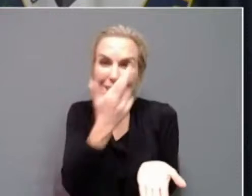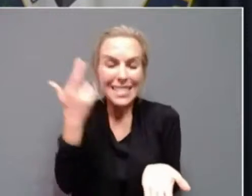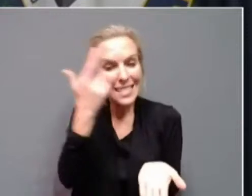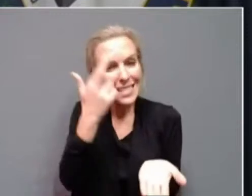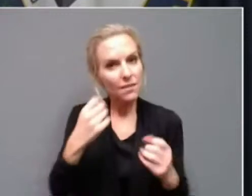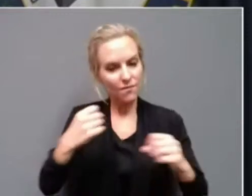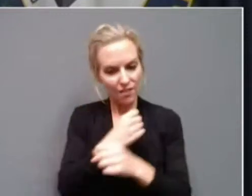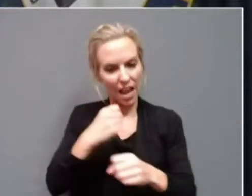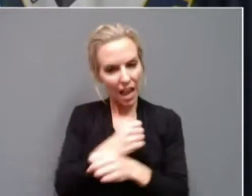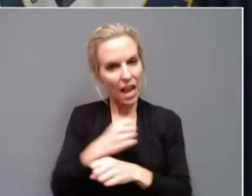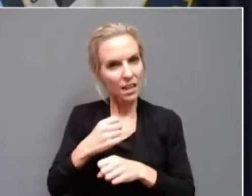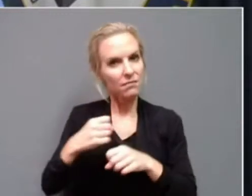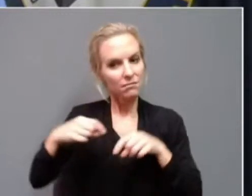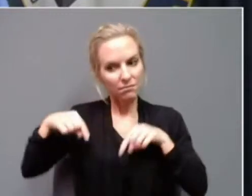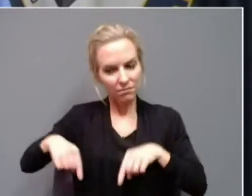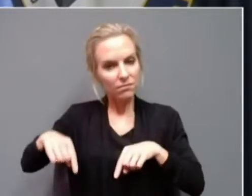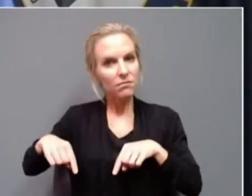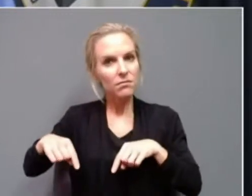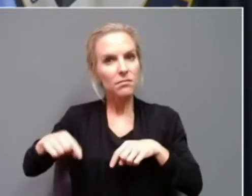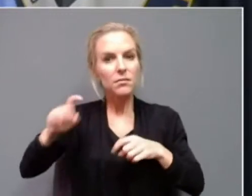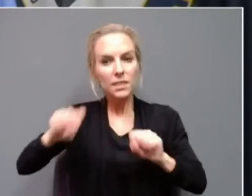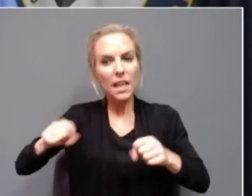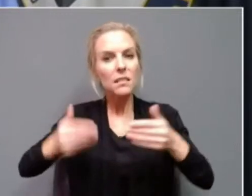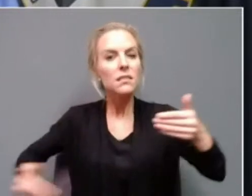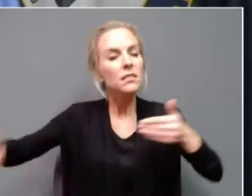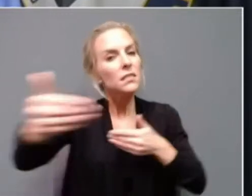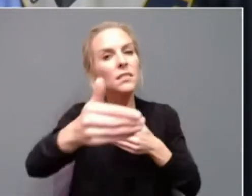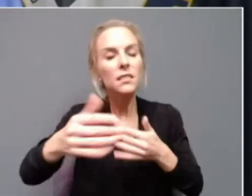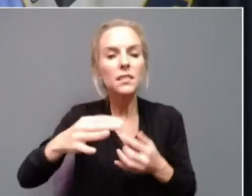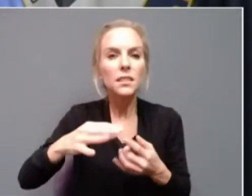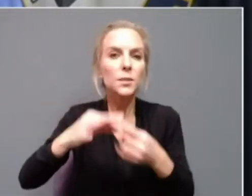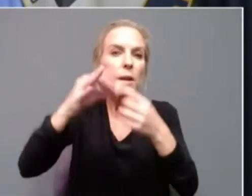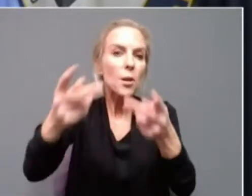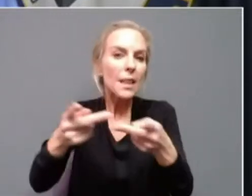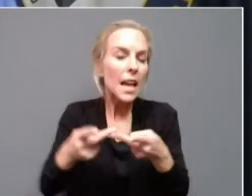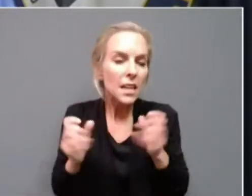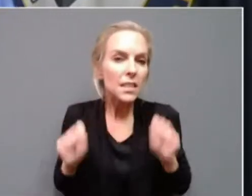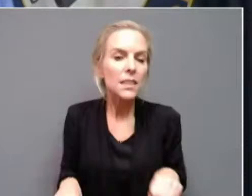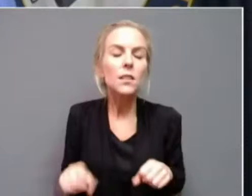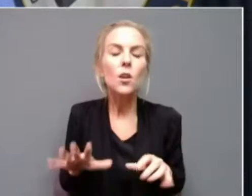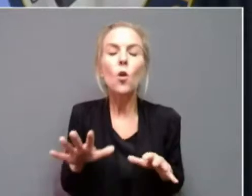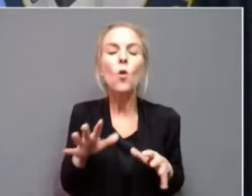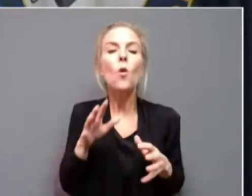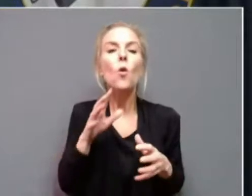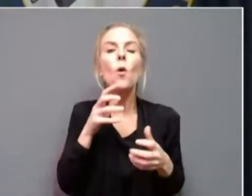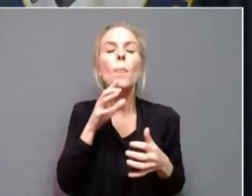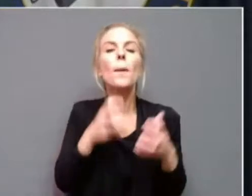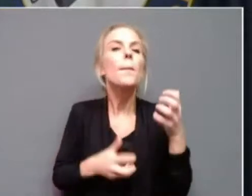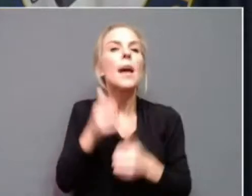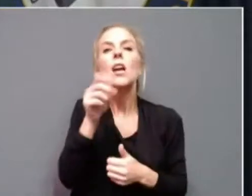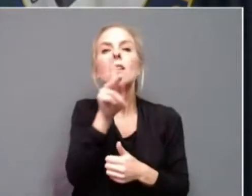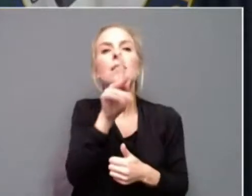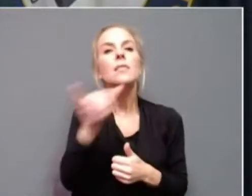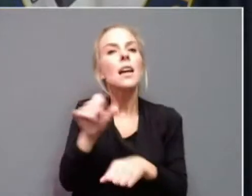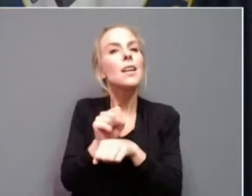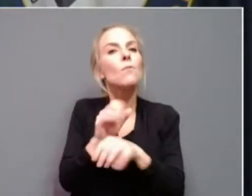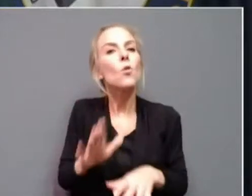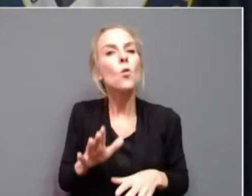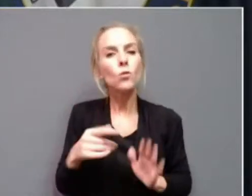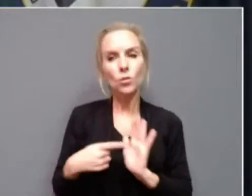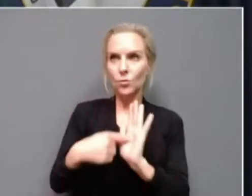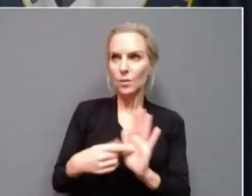out on the other side in a special place. I want to recognize a major Kentucky employer that continues to grow its presence in our